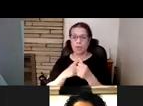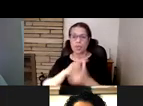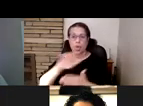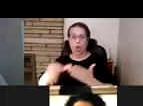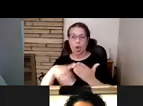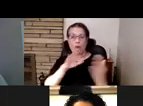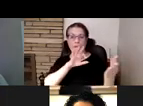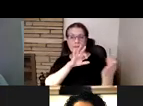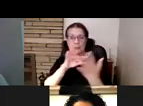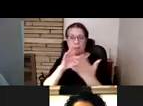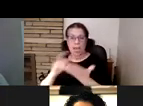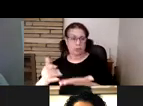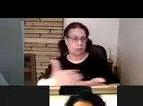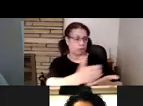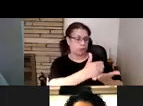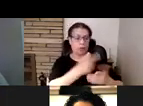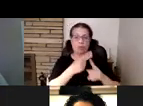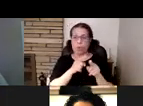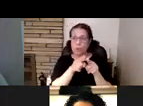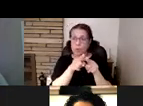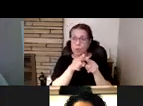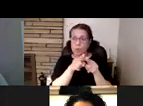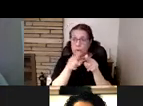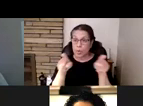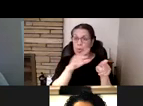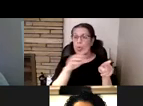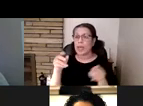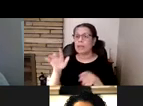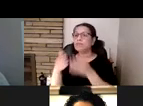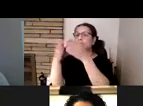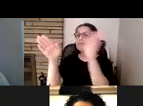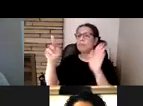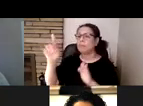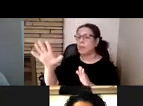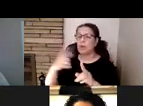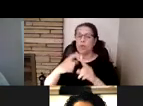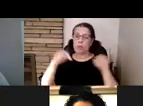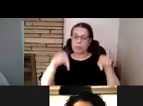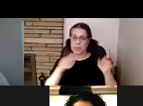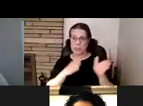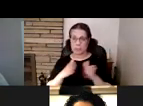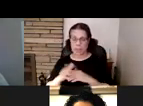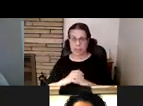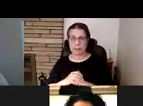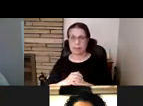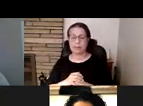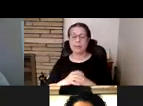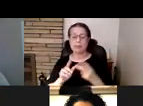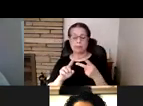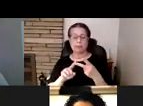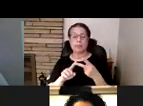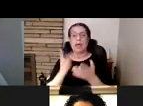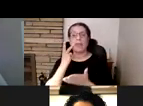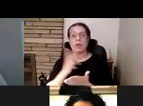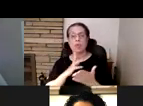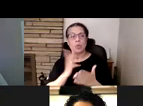we receive from you and other members of the public and modify our plan based on this feedback. Next, we will seek partnership with